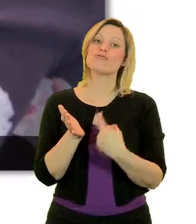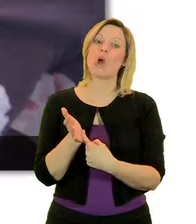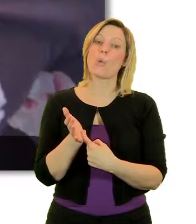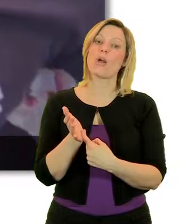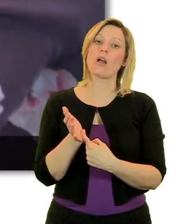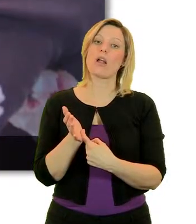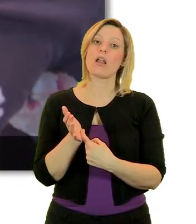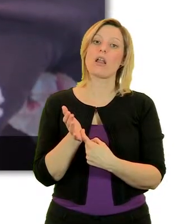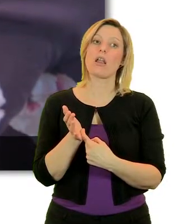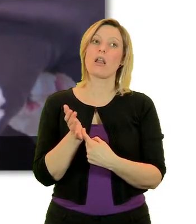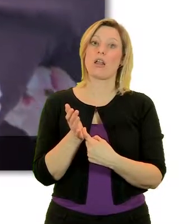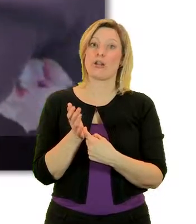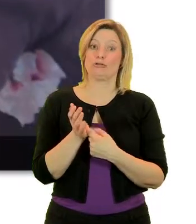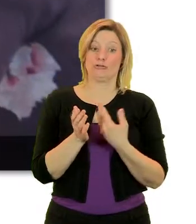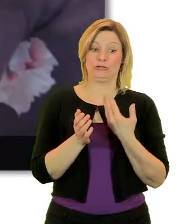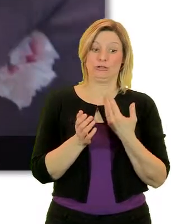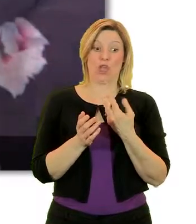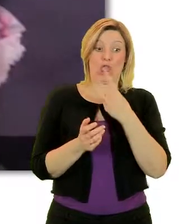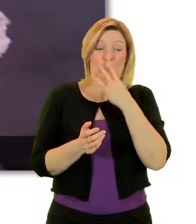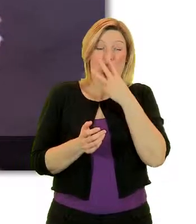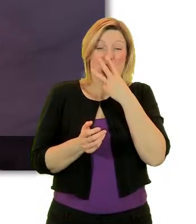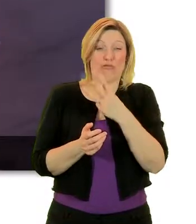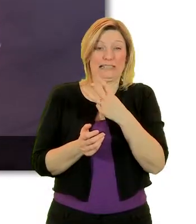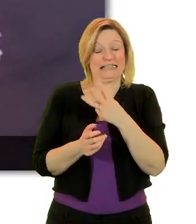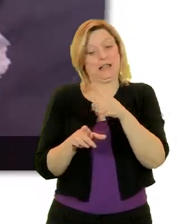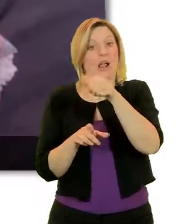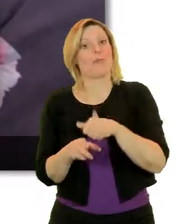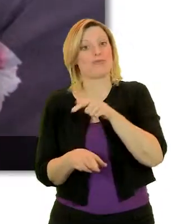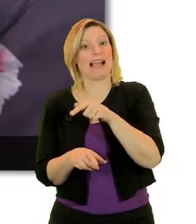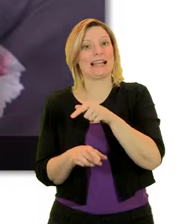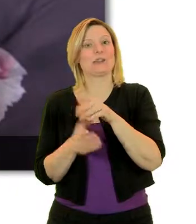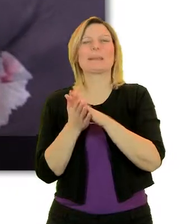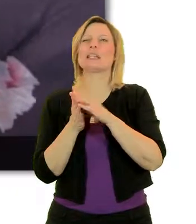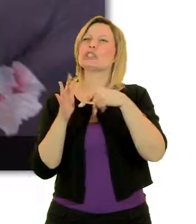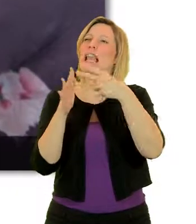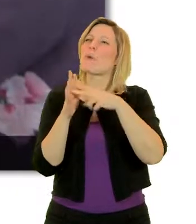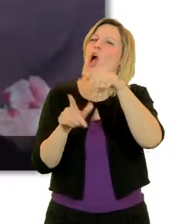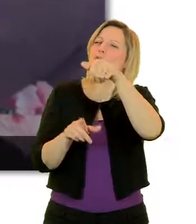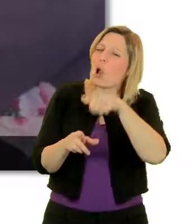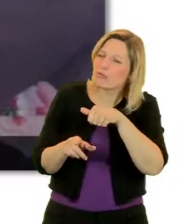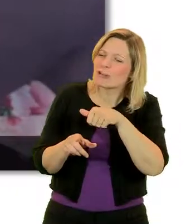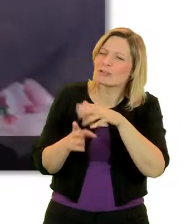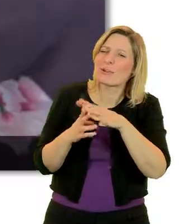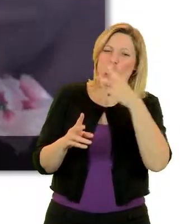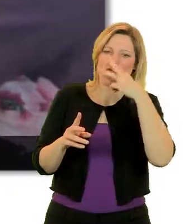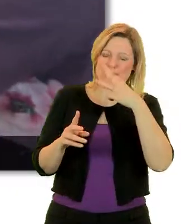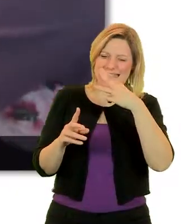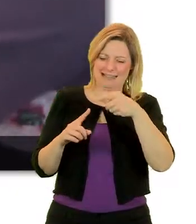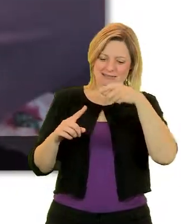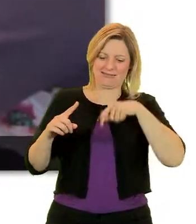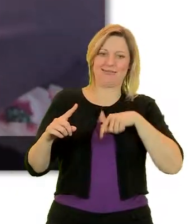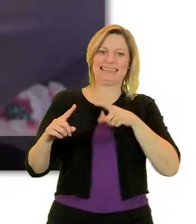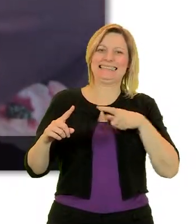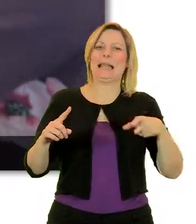just turned 3. He had his operation in the January, as he was 3 in the December just before